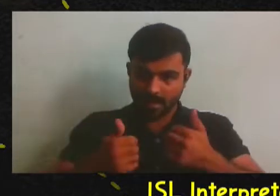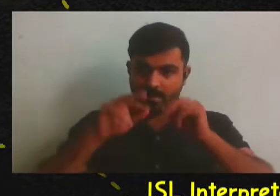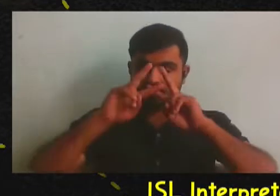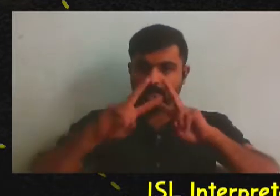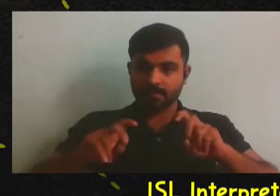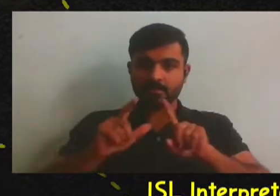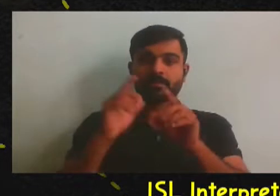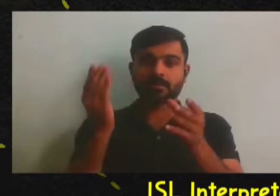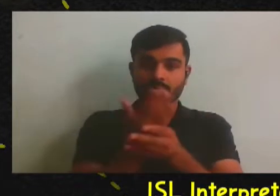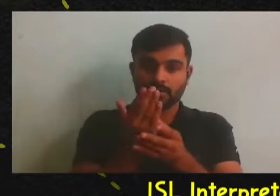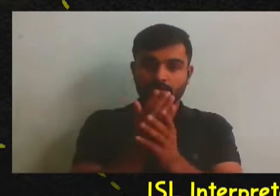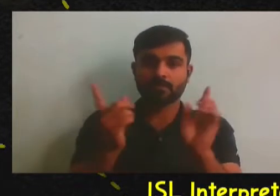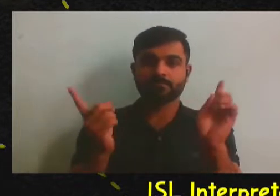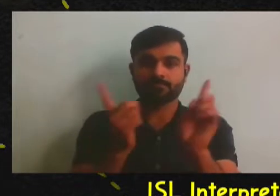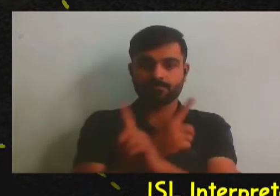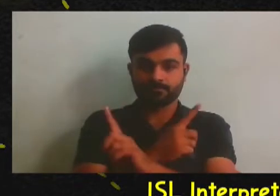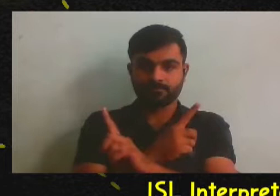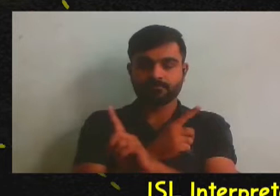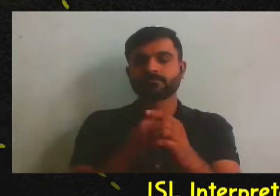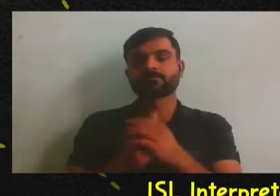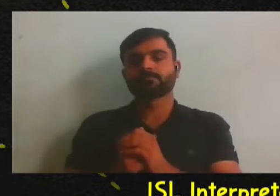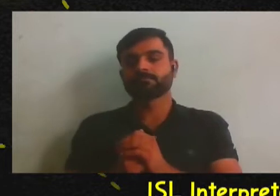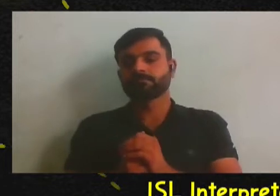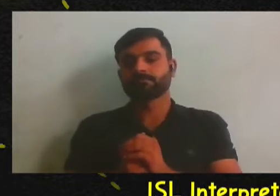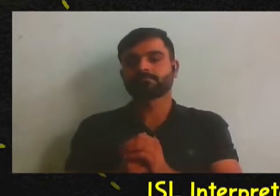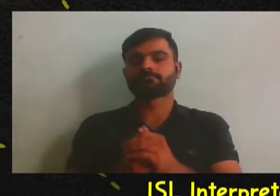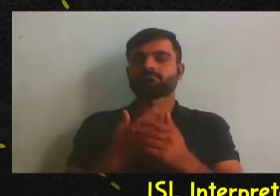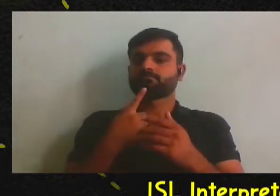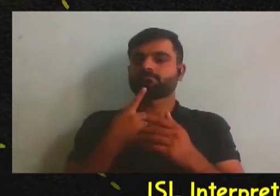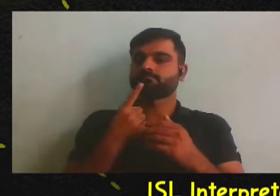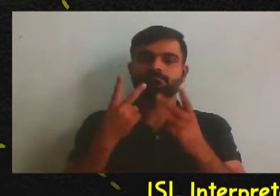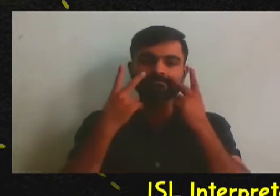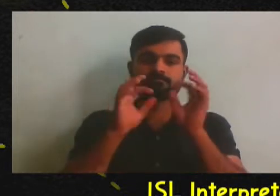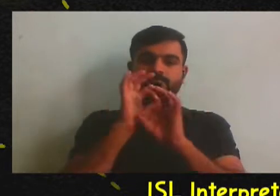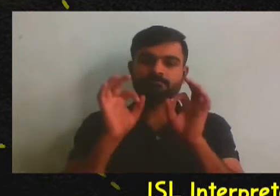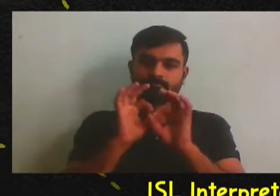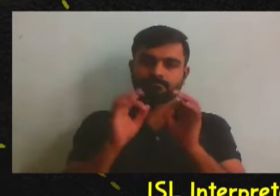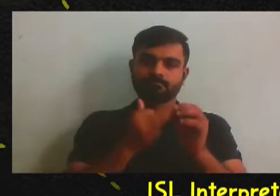and documentation and so on. I hope I'm not rambling too much. Sorry.